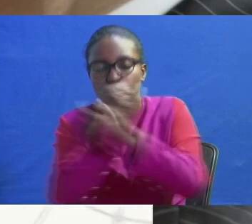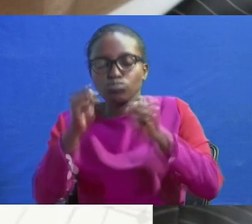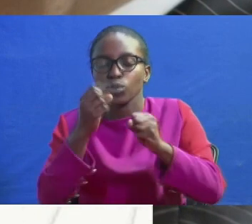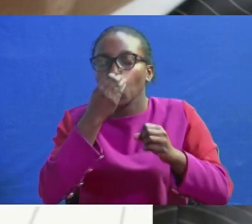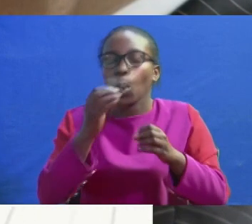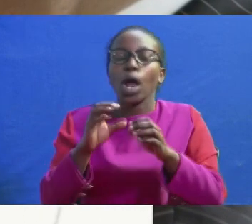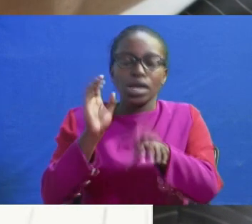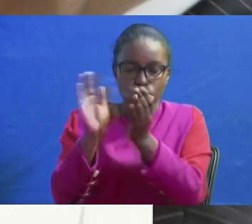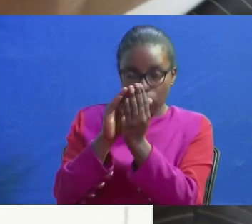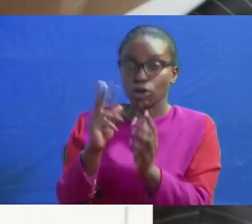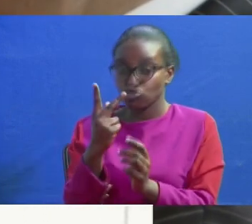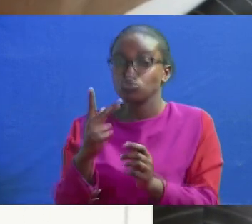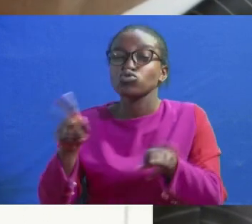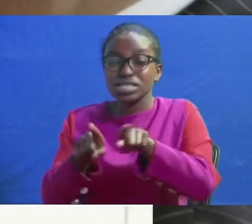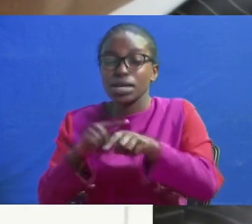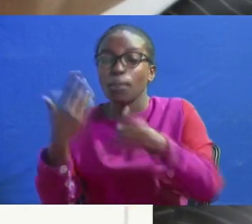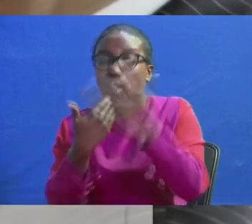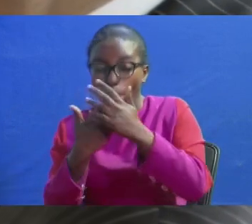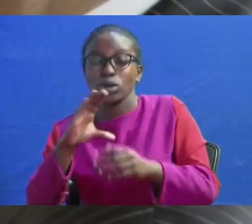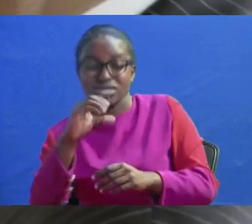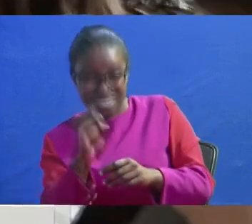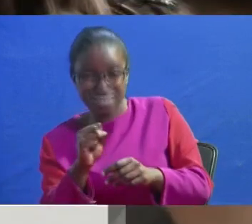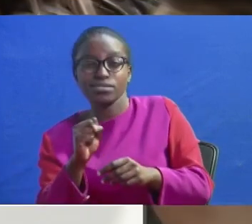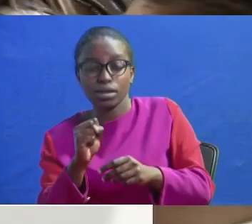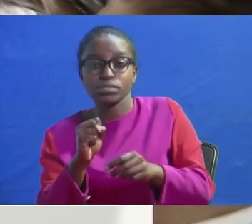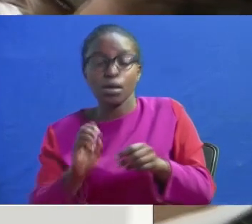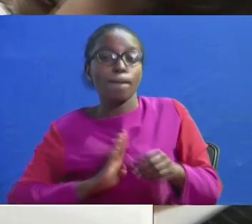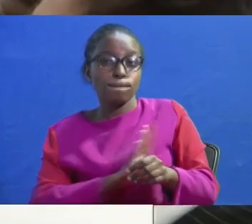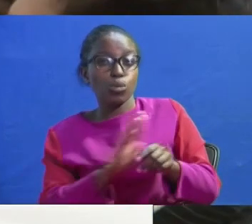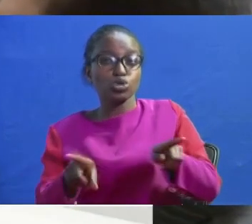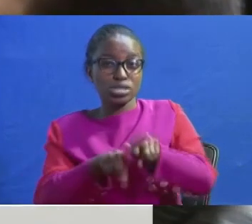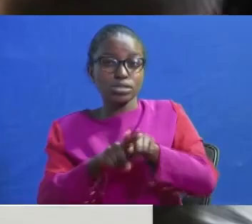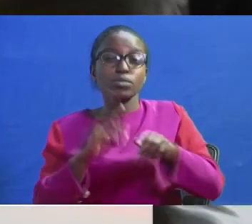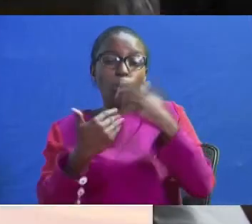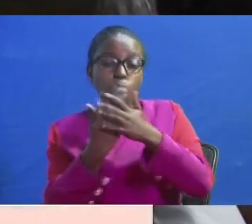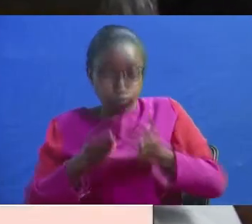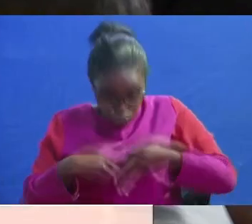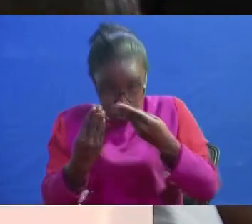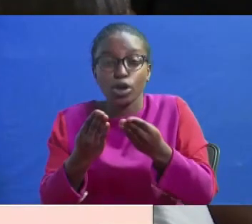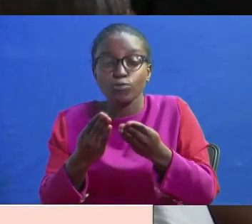two and the other CS in his board, braced government to deliver his promises to Kenya.